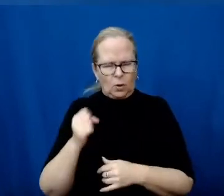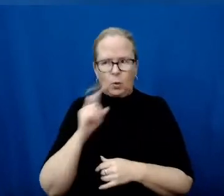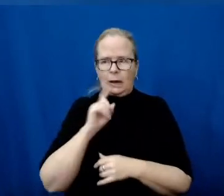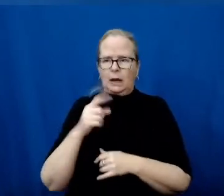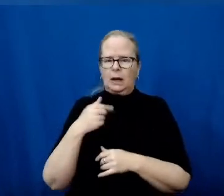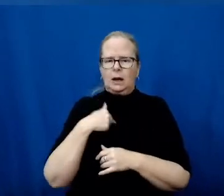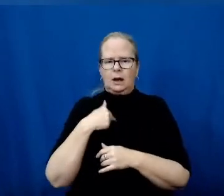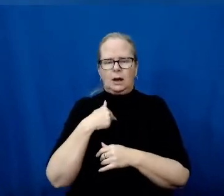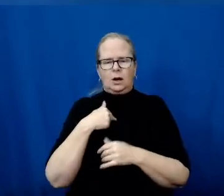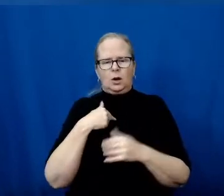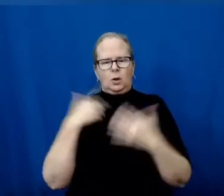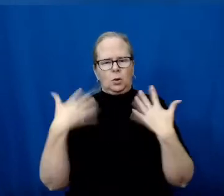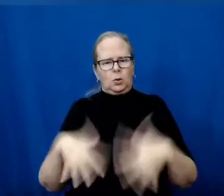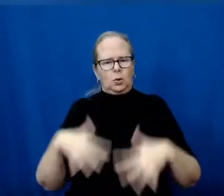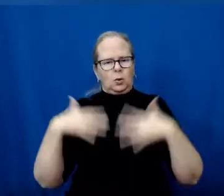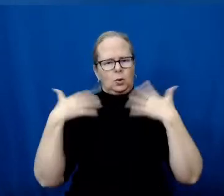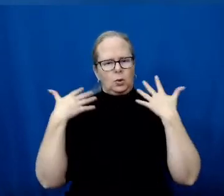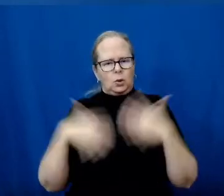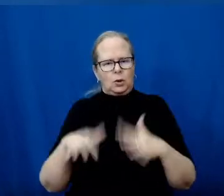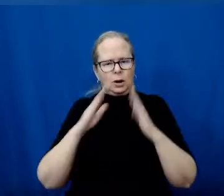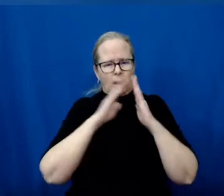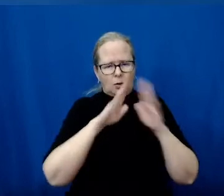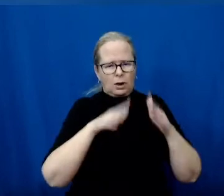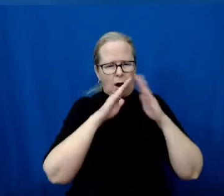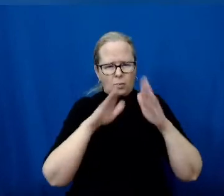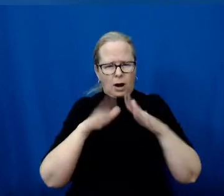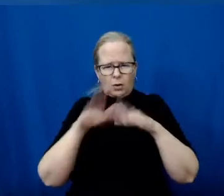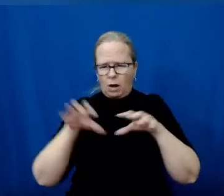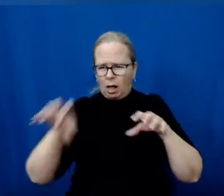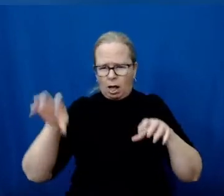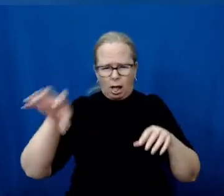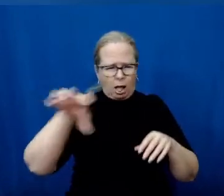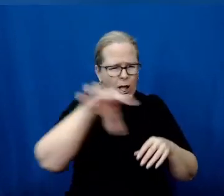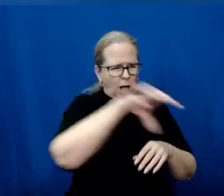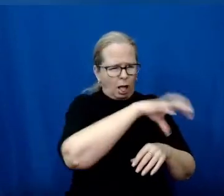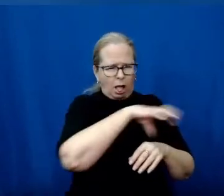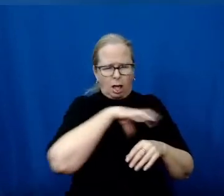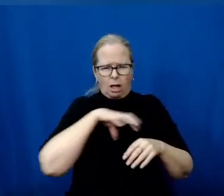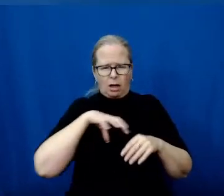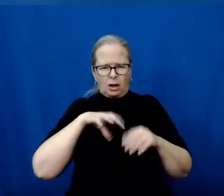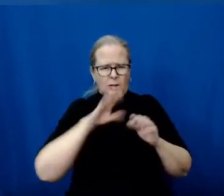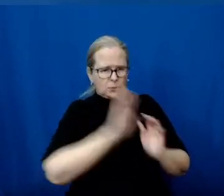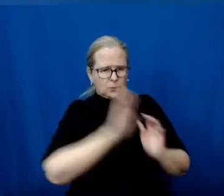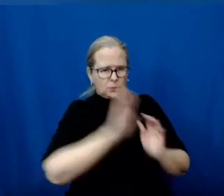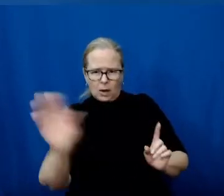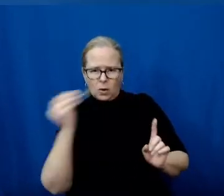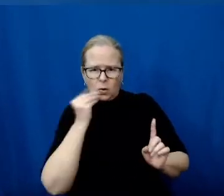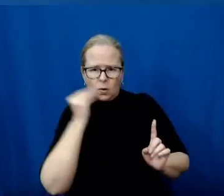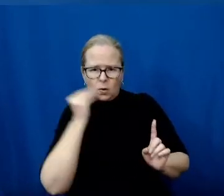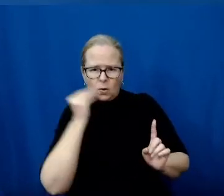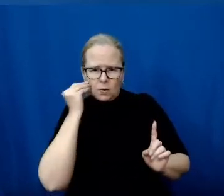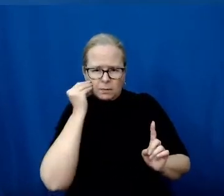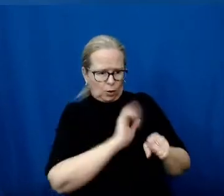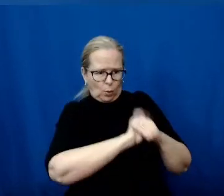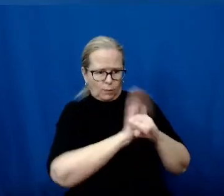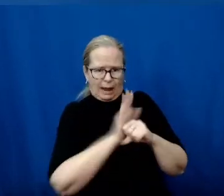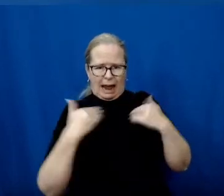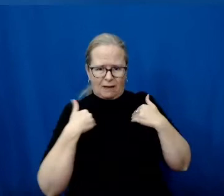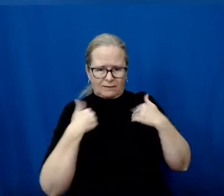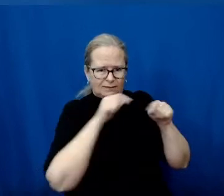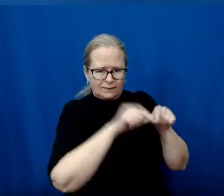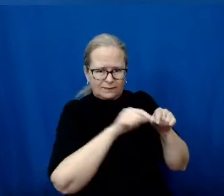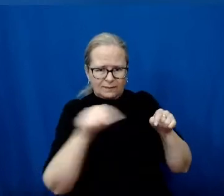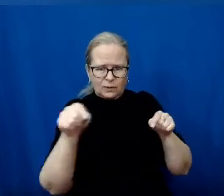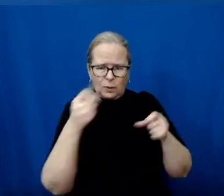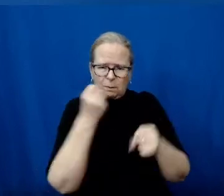spaces, we wanted to make sure that folks at home would have all of the tools and information to mitigate that risk, to break those chains